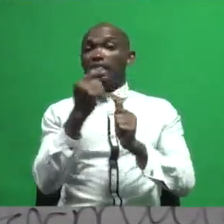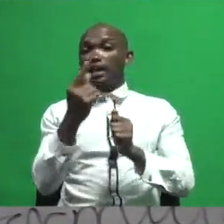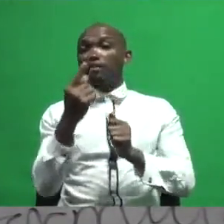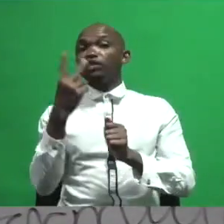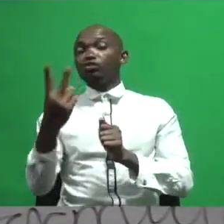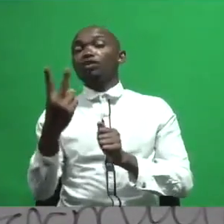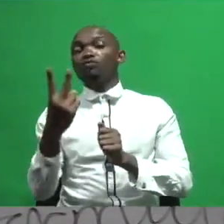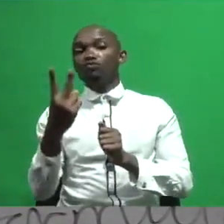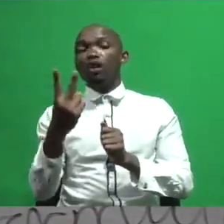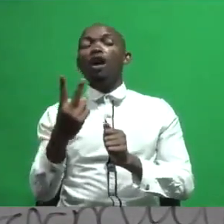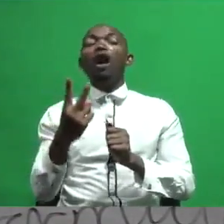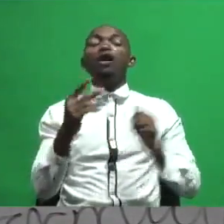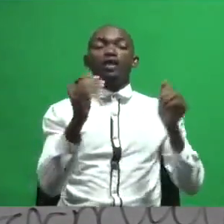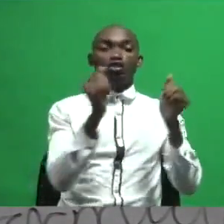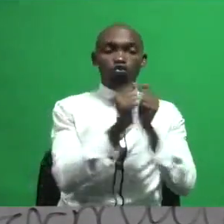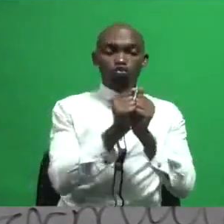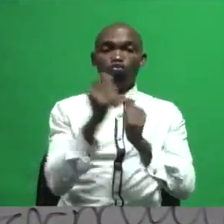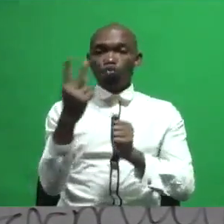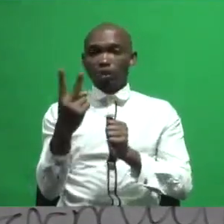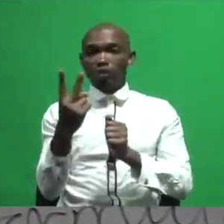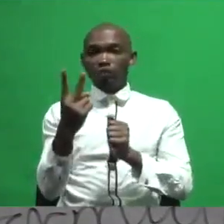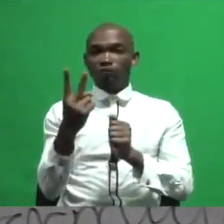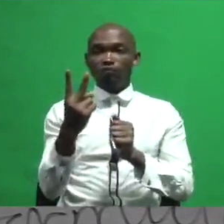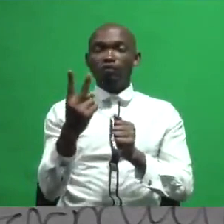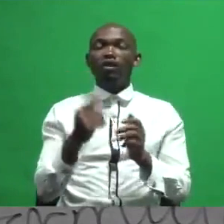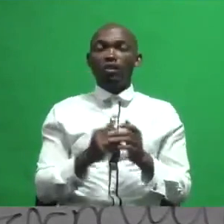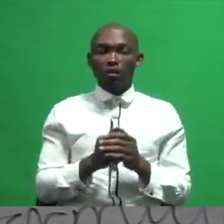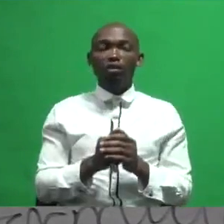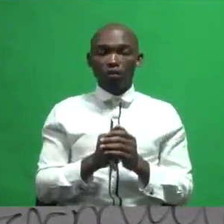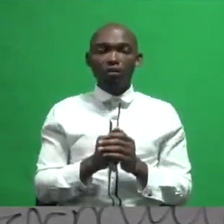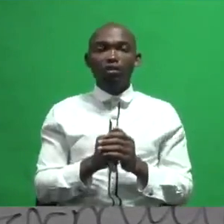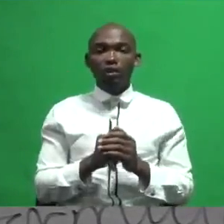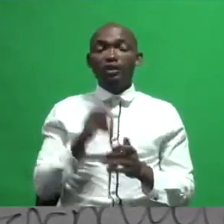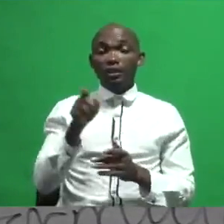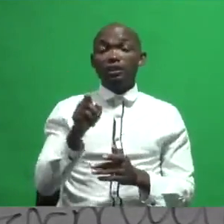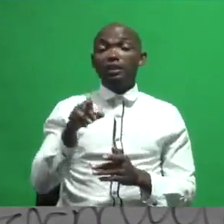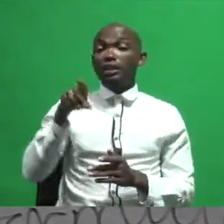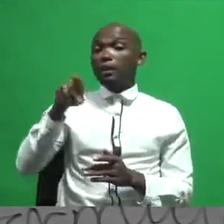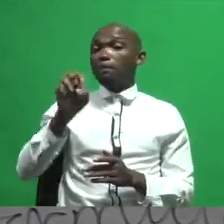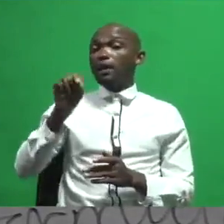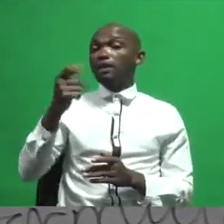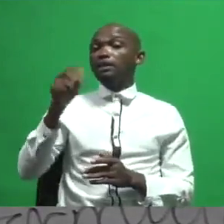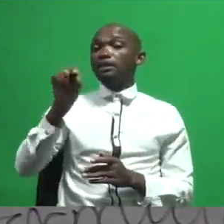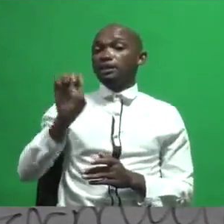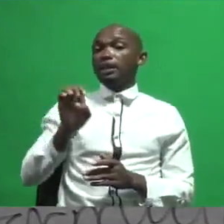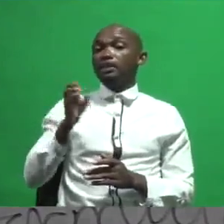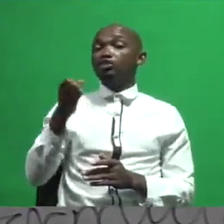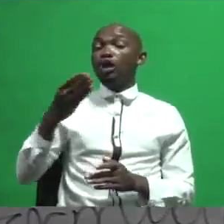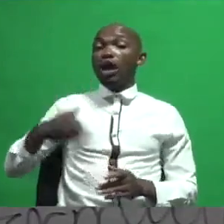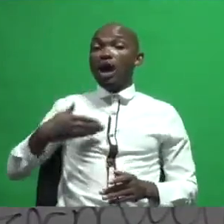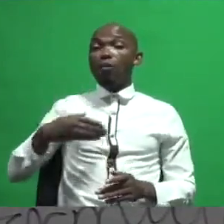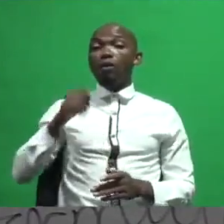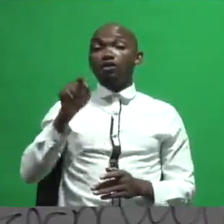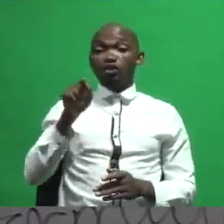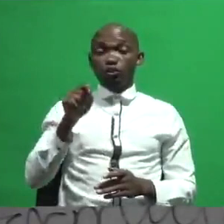12. Good. There are 12 hydrogen. This is pentane. So now